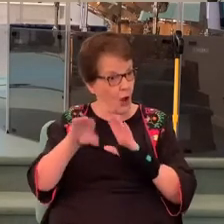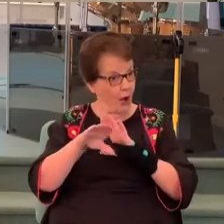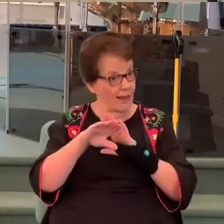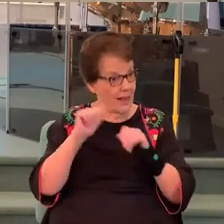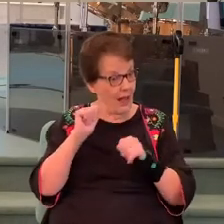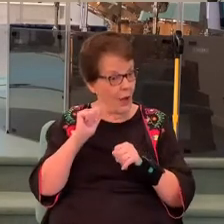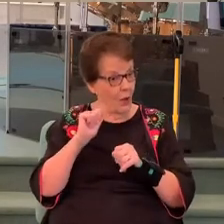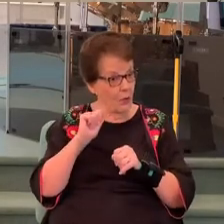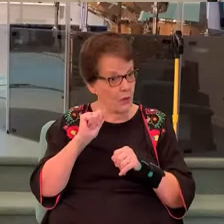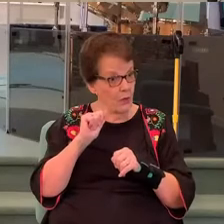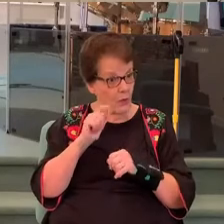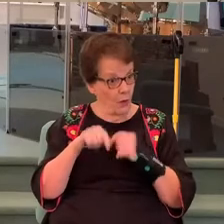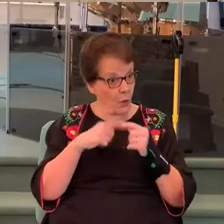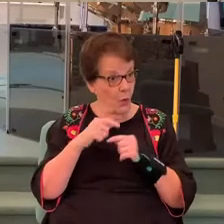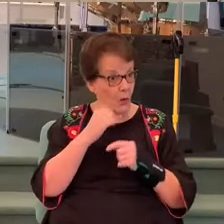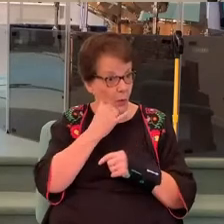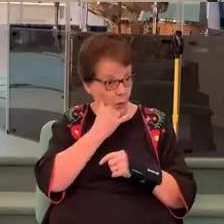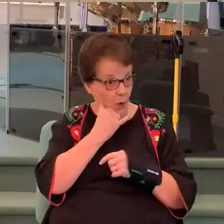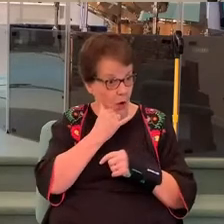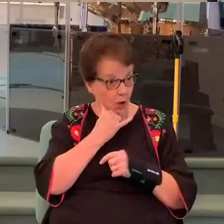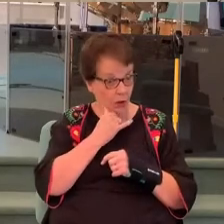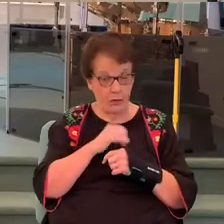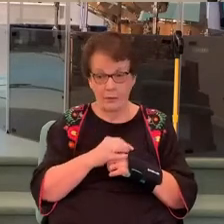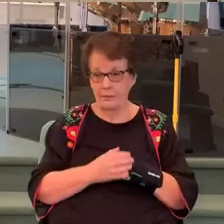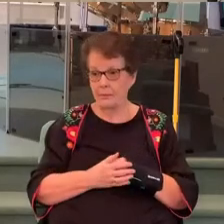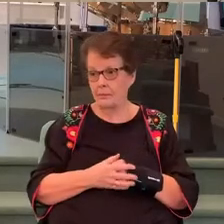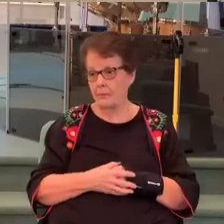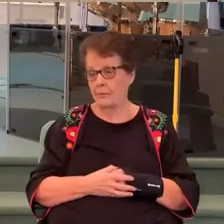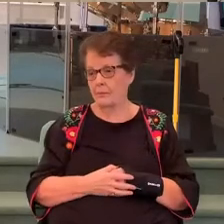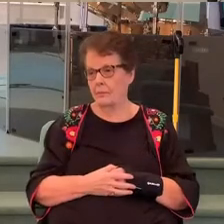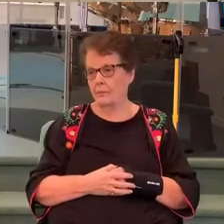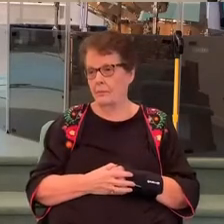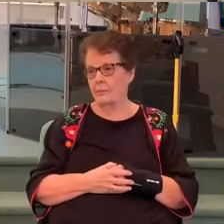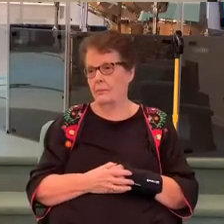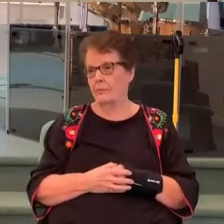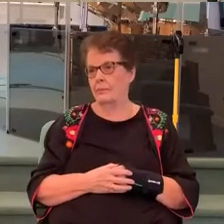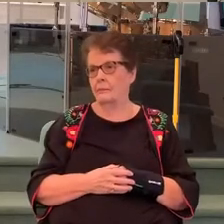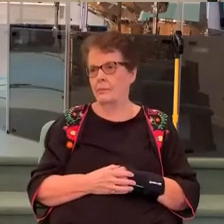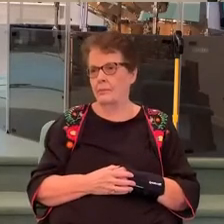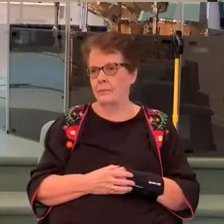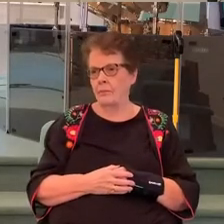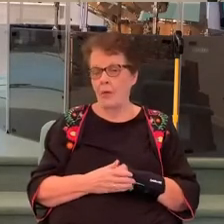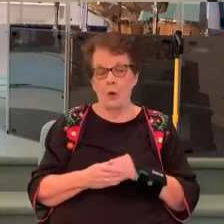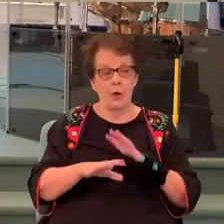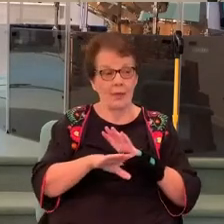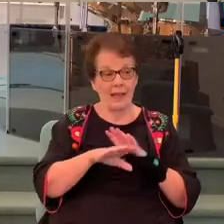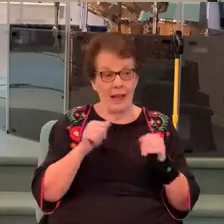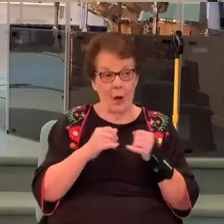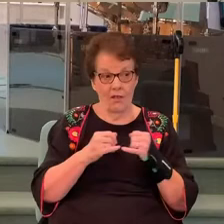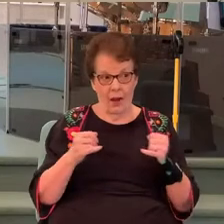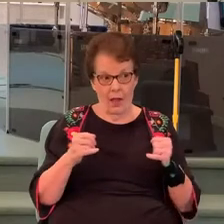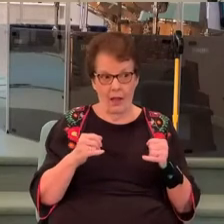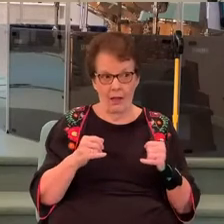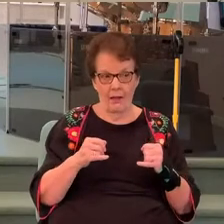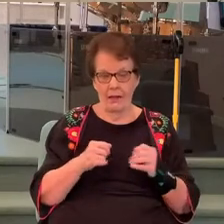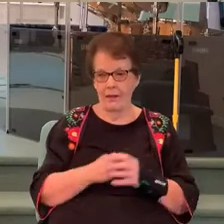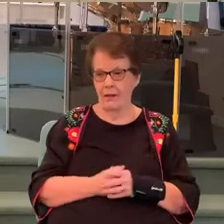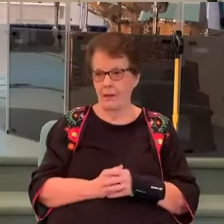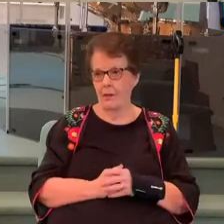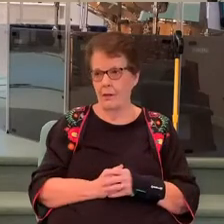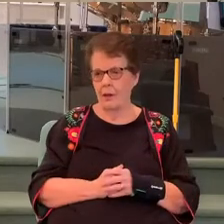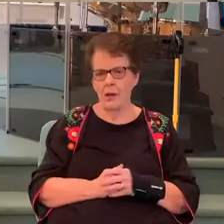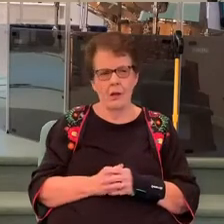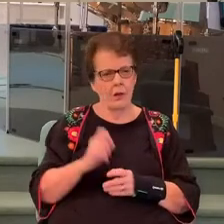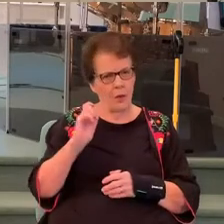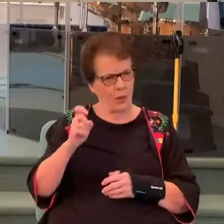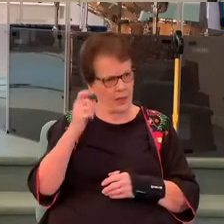hang-ups, that can call us out when we snap or when we step out of line. Someone that sees us